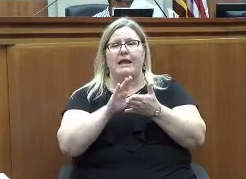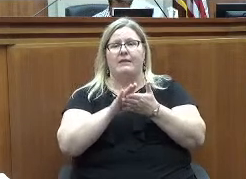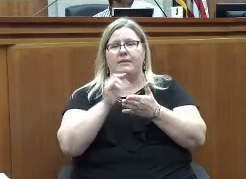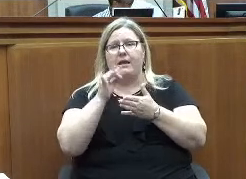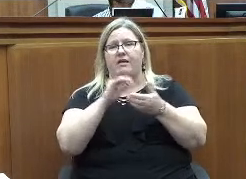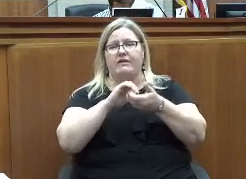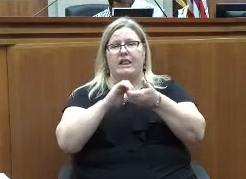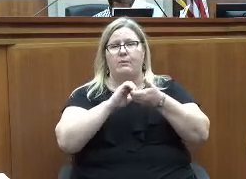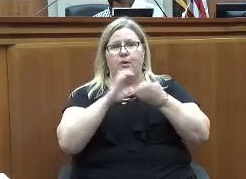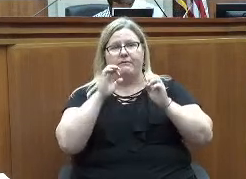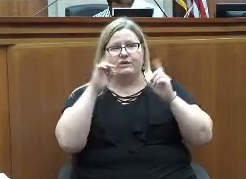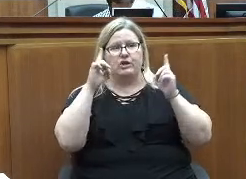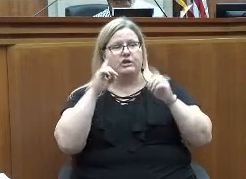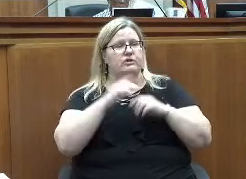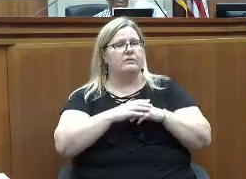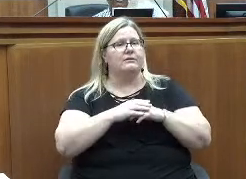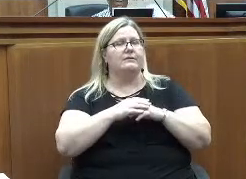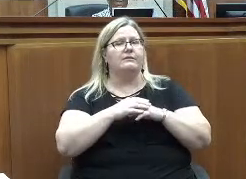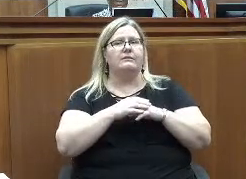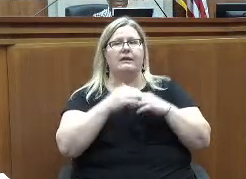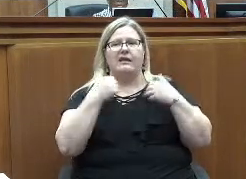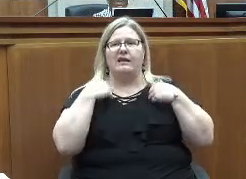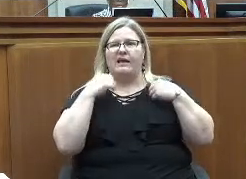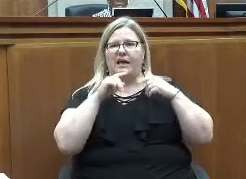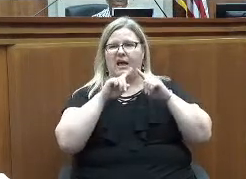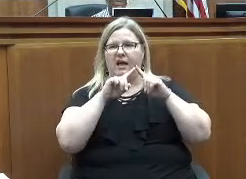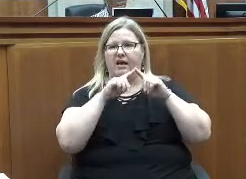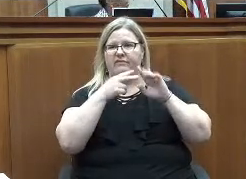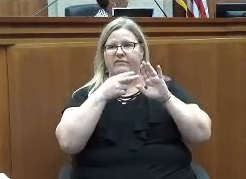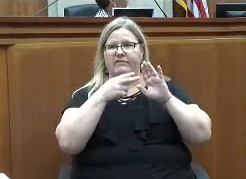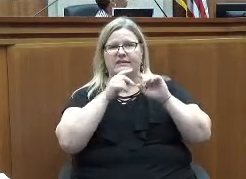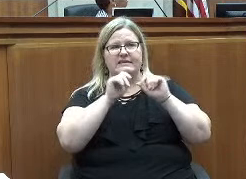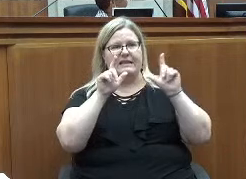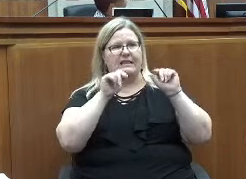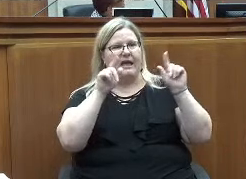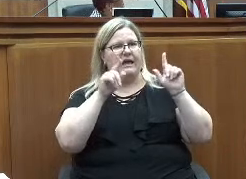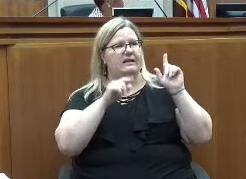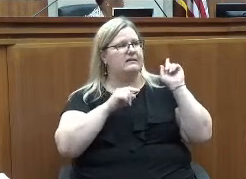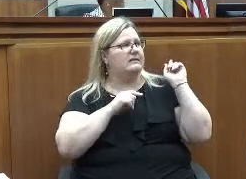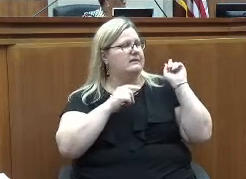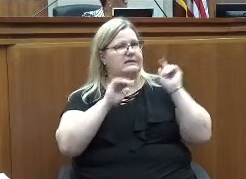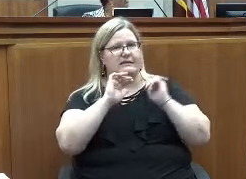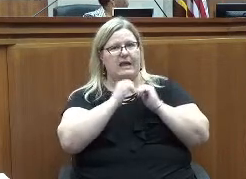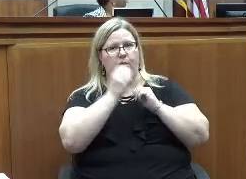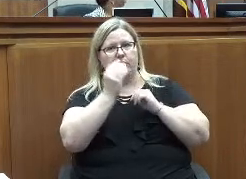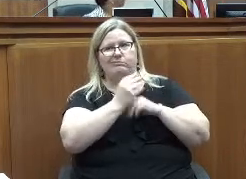Education. The slides are on this computer down here. I don't know how to get it up there.